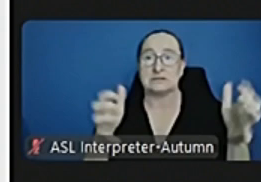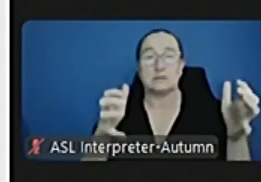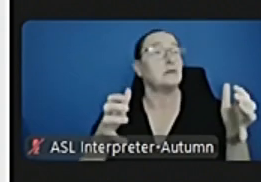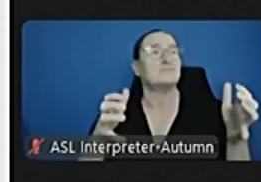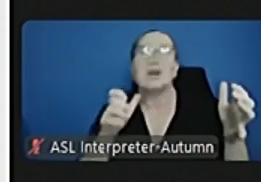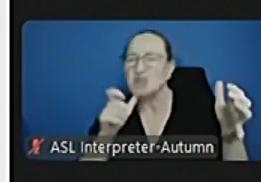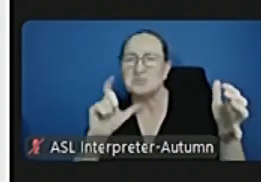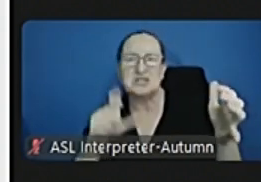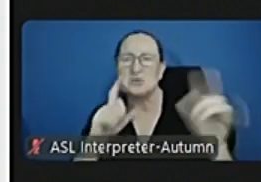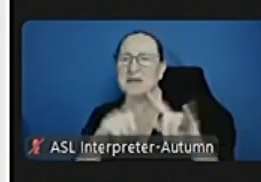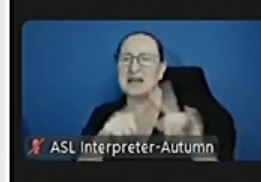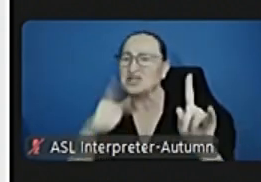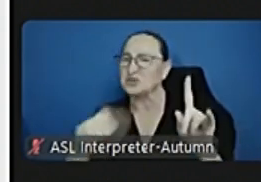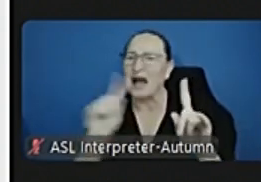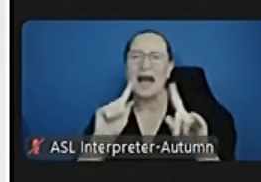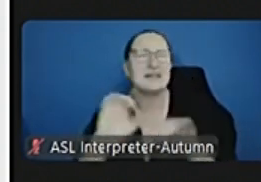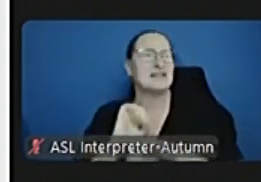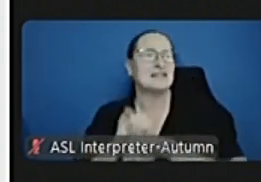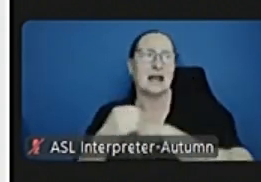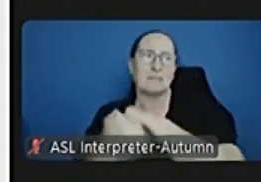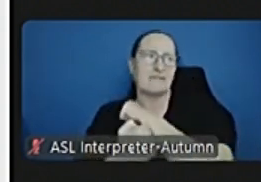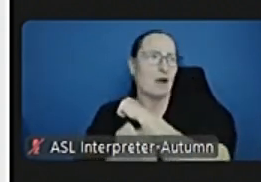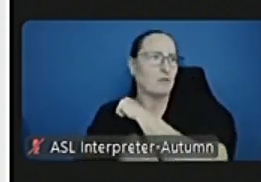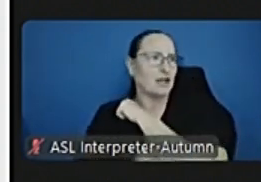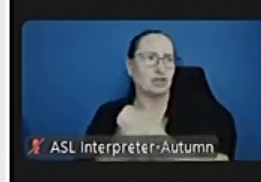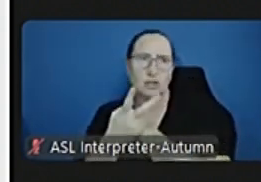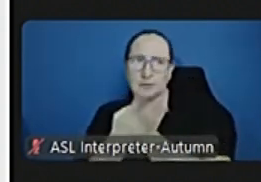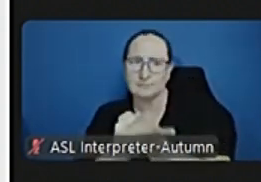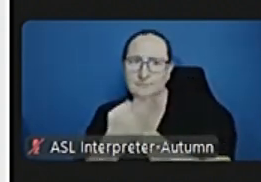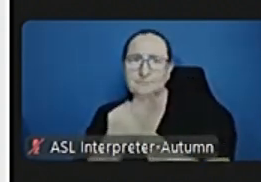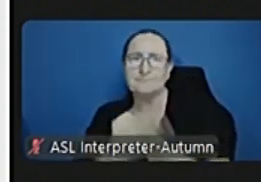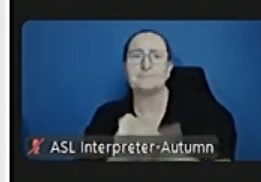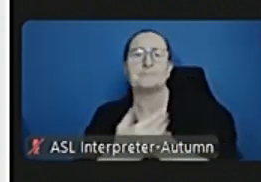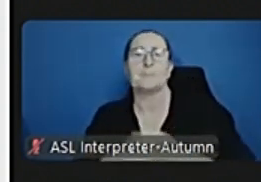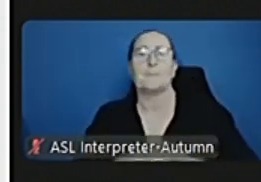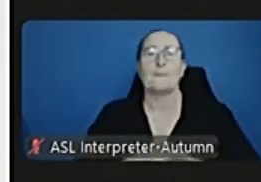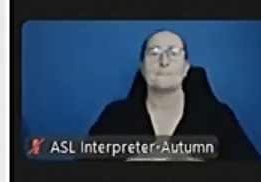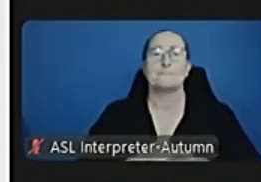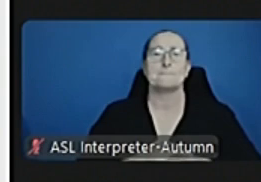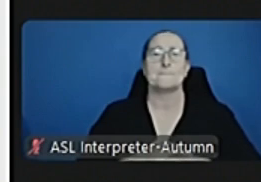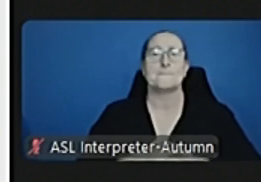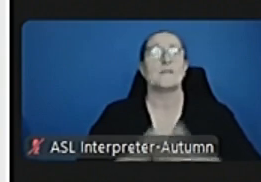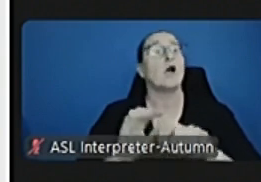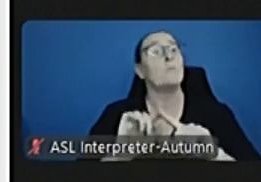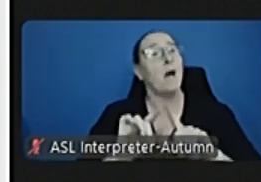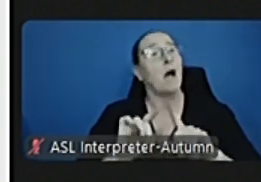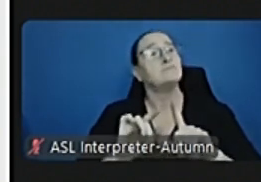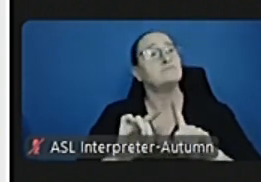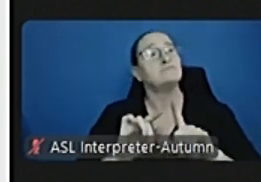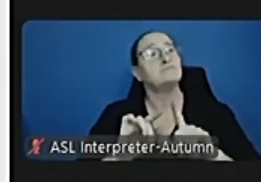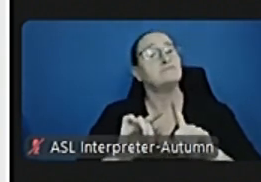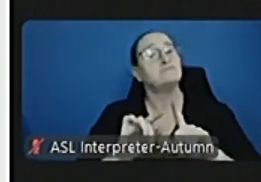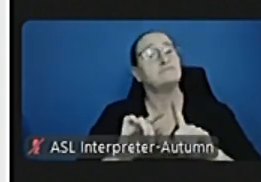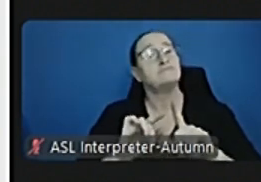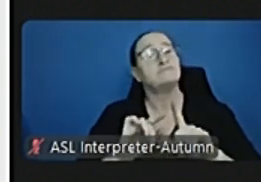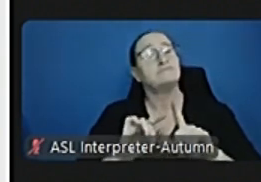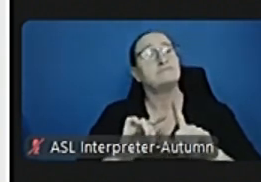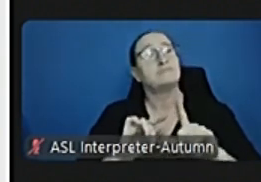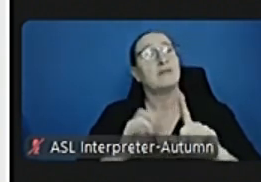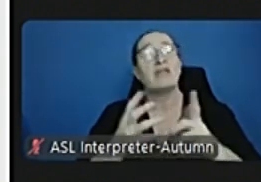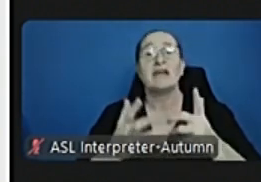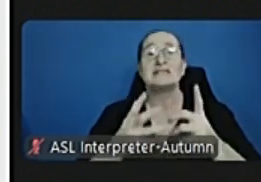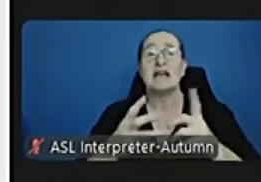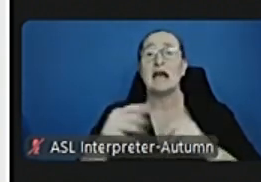the foundation. Thank you, Sadie. Thank you, Dr. Wingle. But this is kind of a quiz